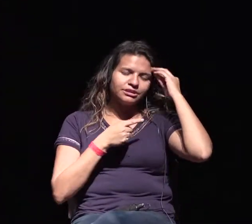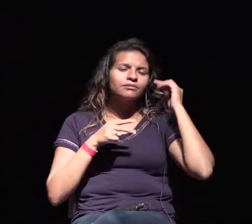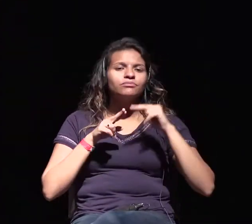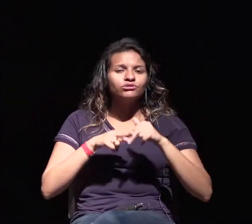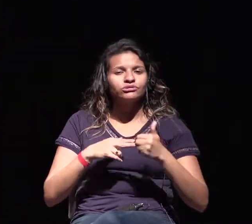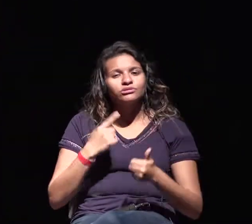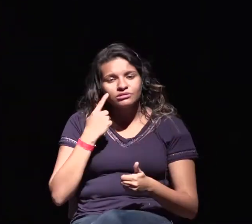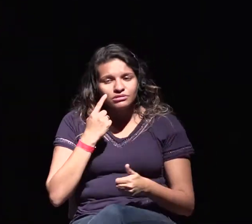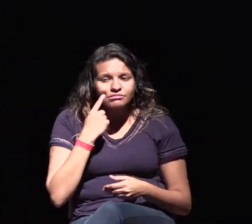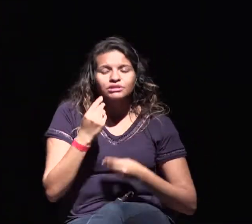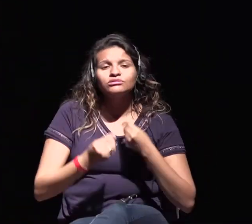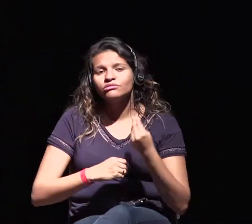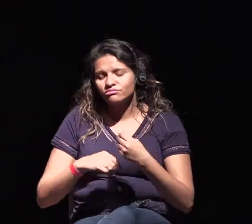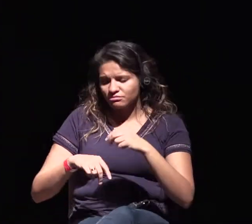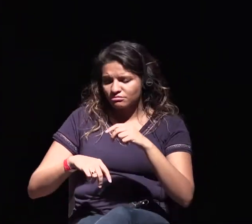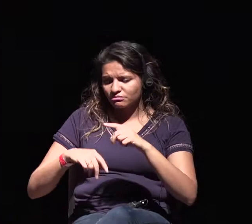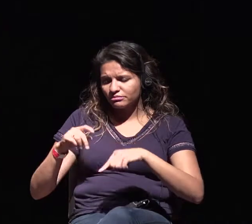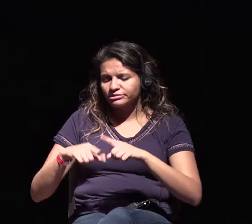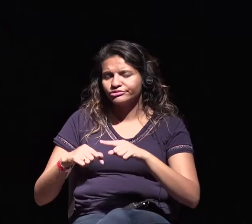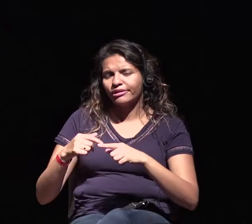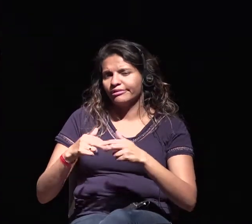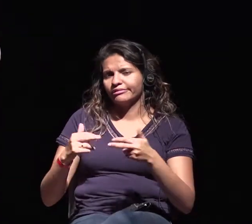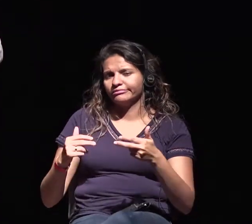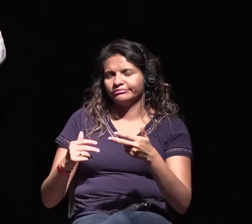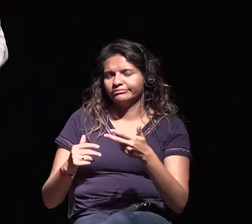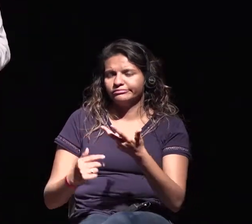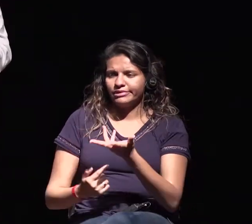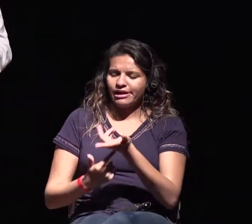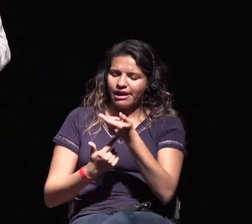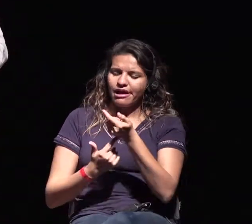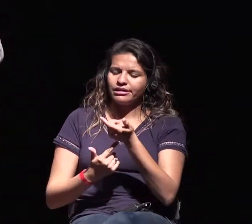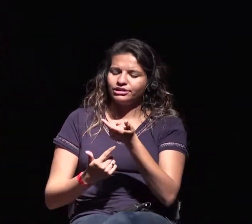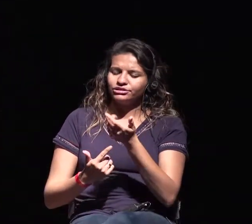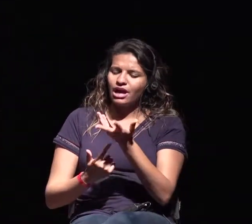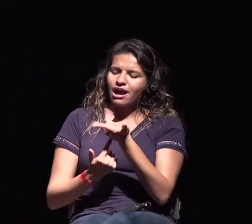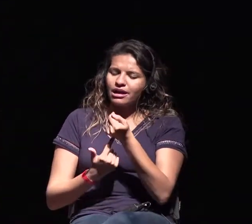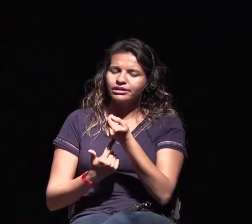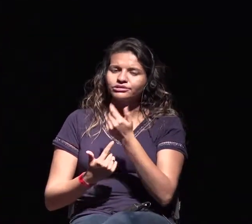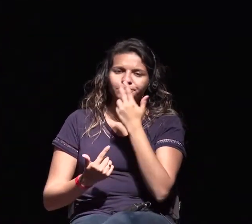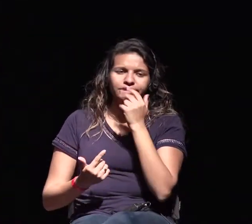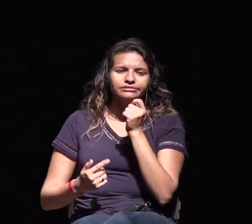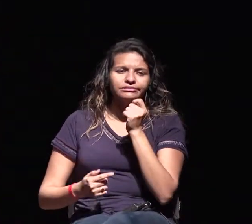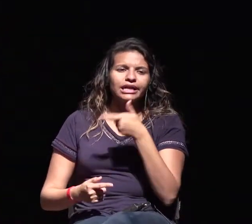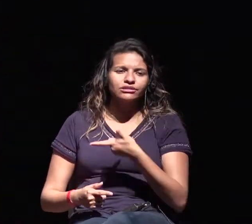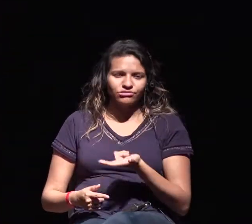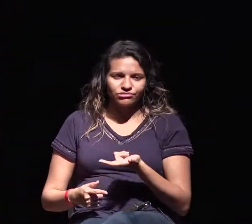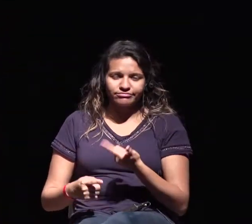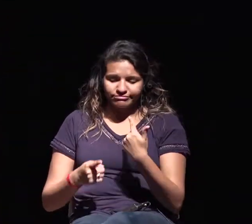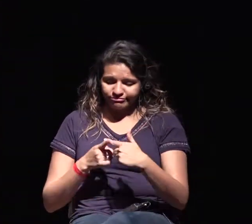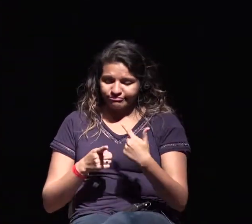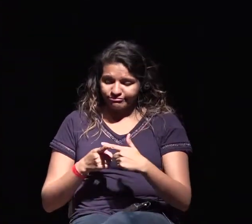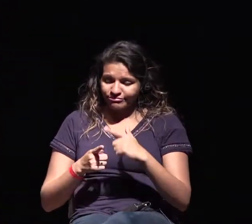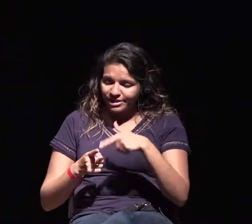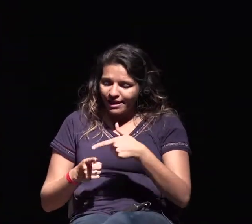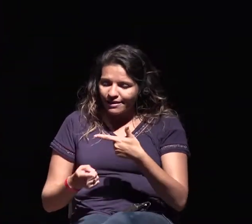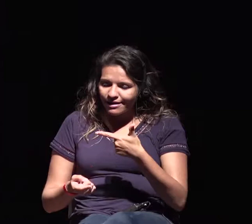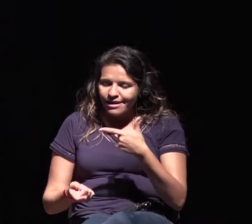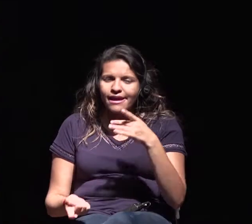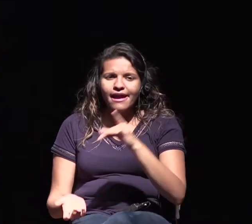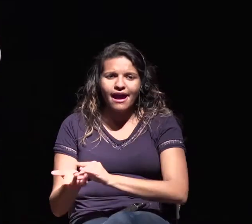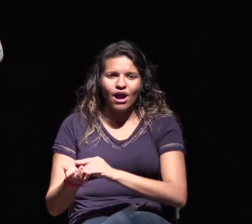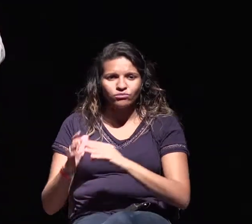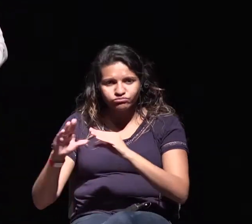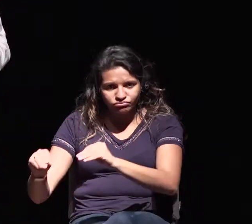art objects that make an exhibition be, and of the exhibition object that is created as a result of an accumulation